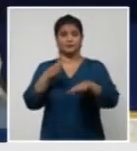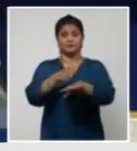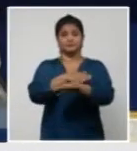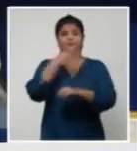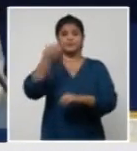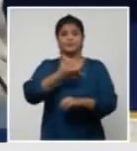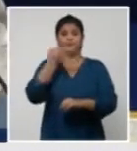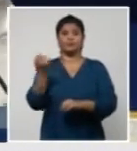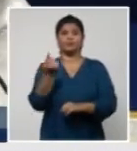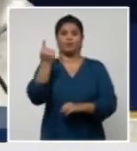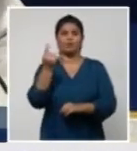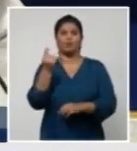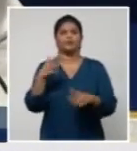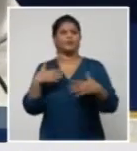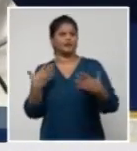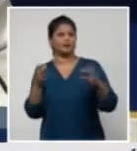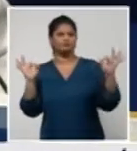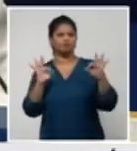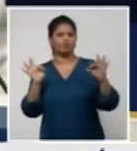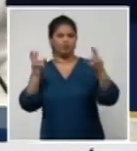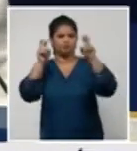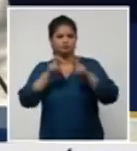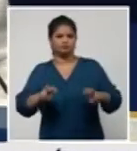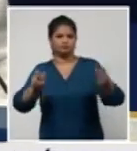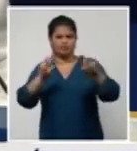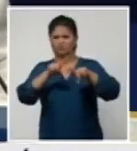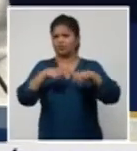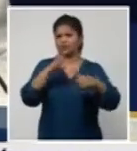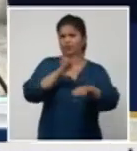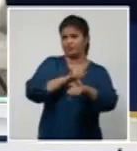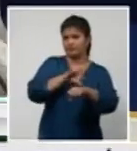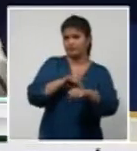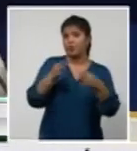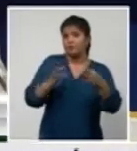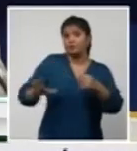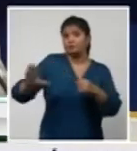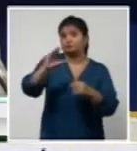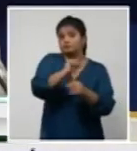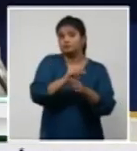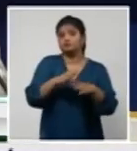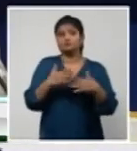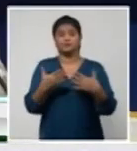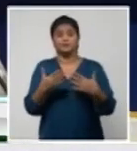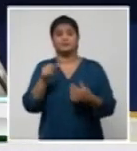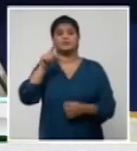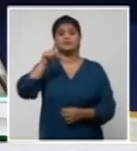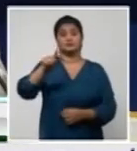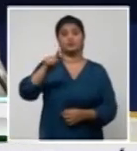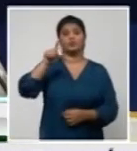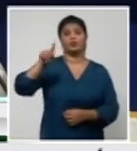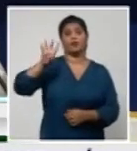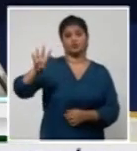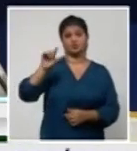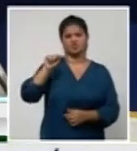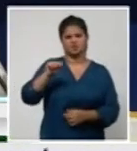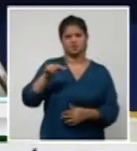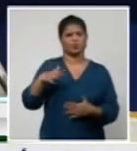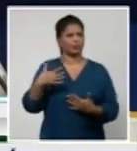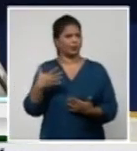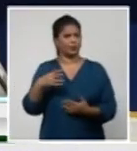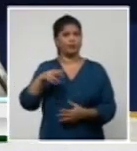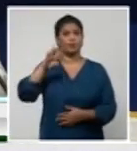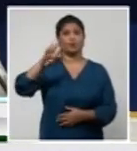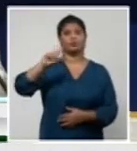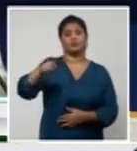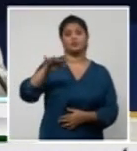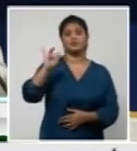170 people, or 7% of all cases, contracted the virus abroad. Of the 13 cases yesterday, 6